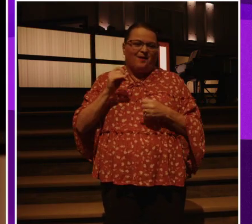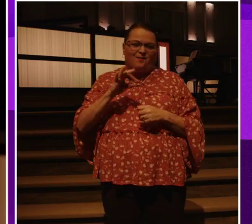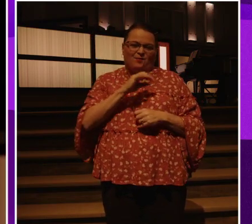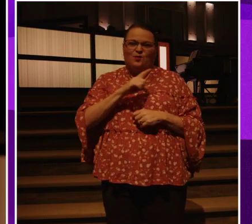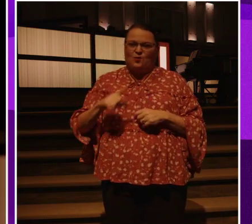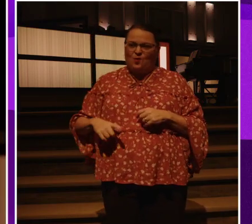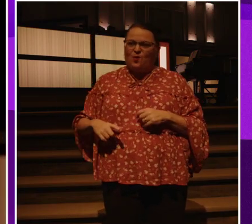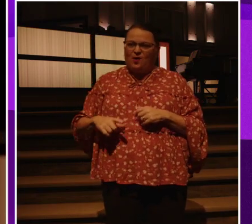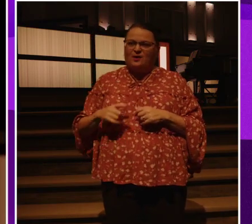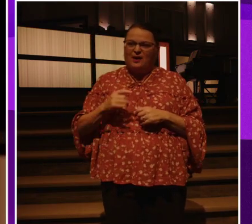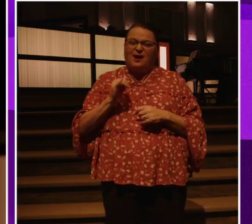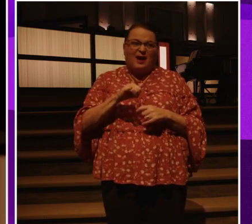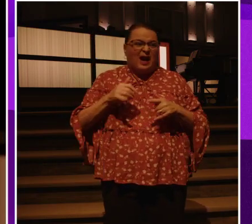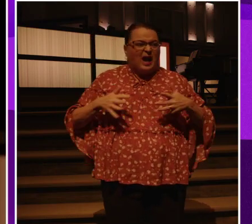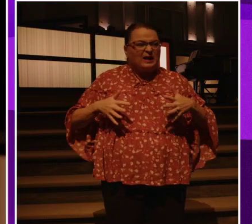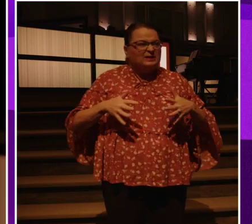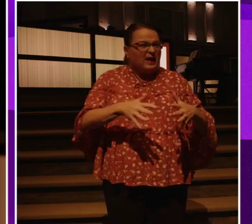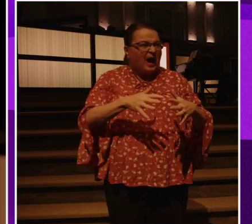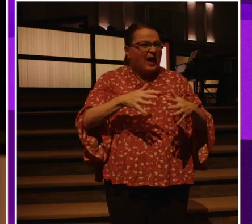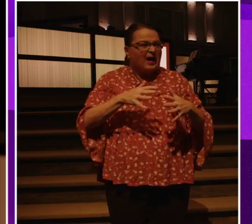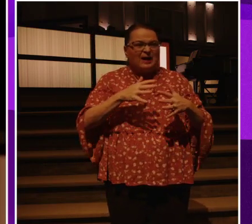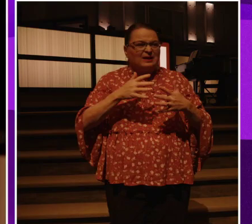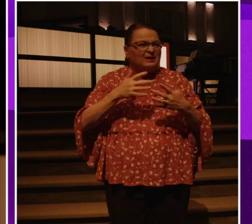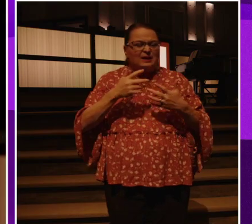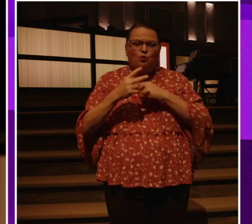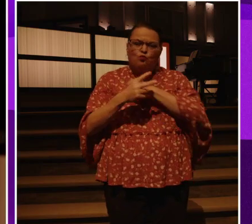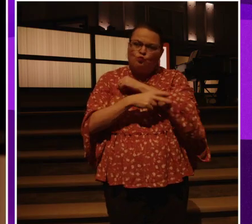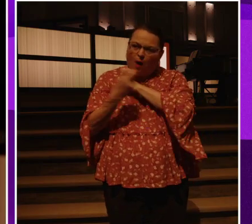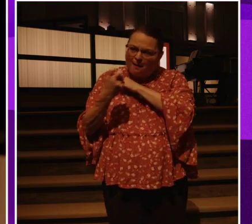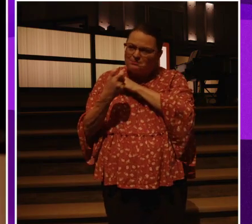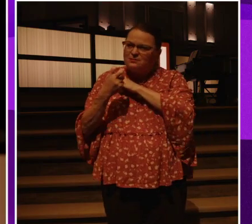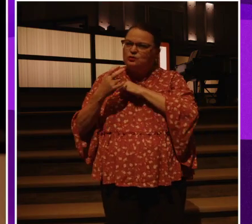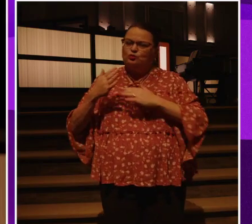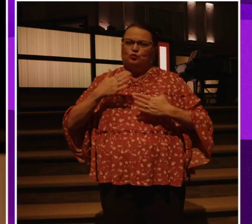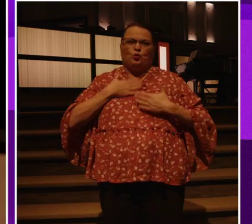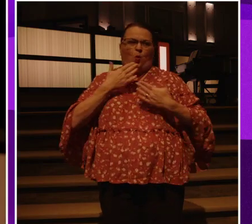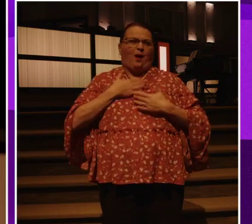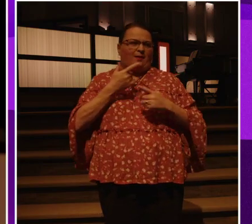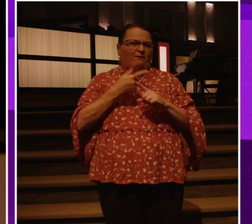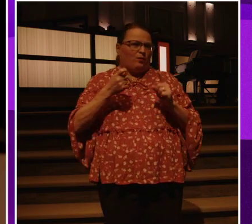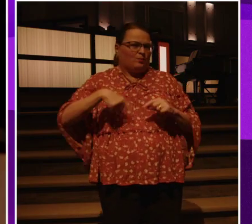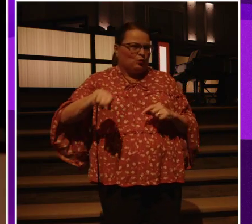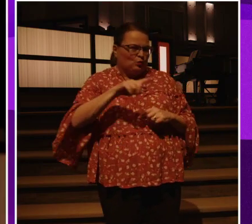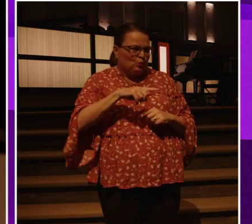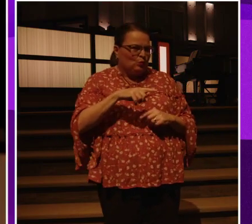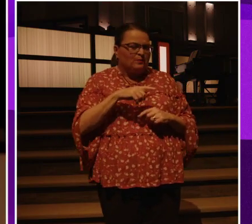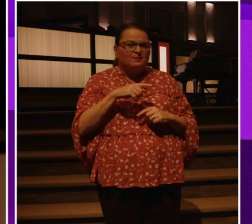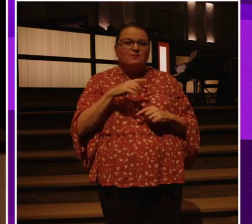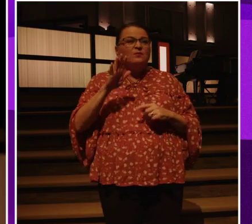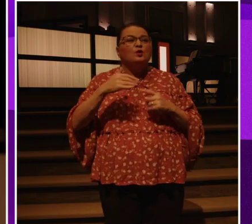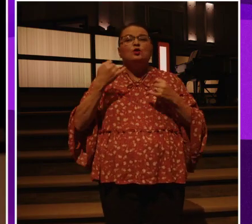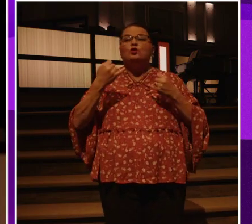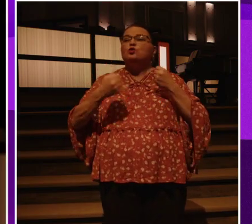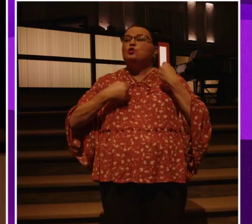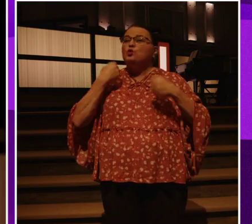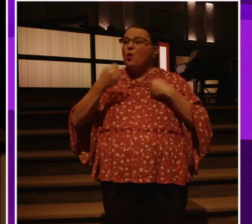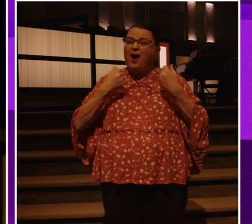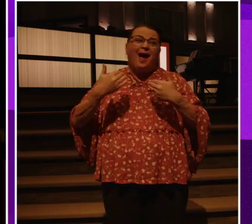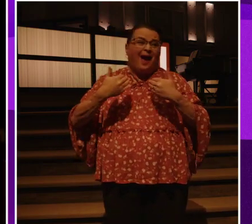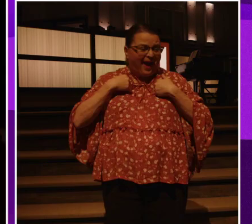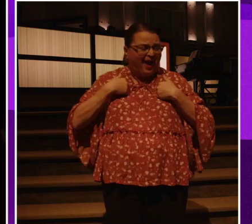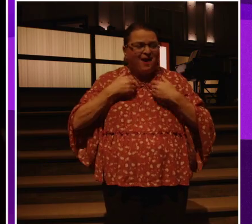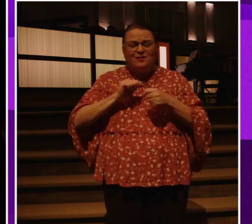Anxiety robs you of the joy that God can give you. In fact, there is joy aplenty,